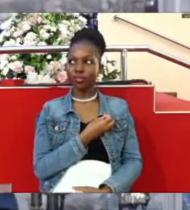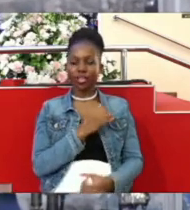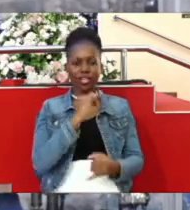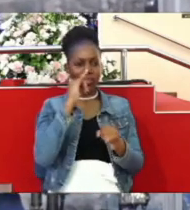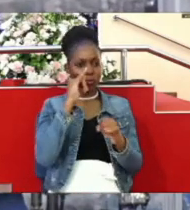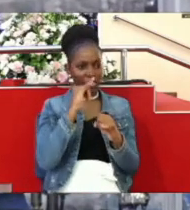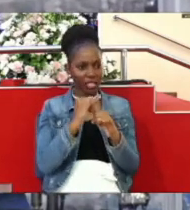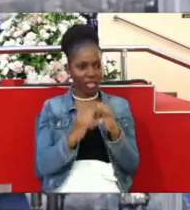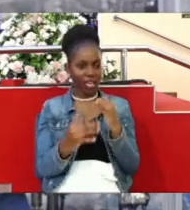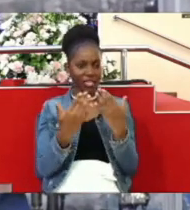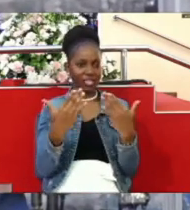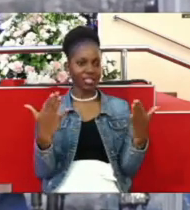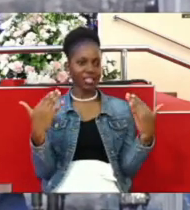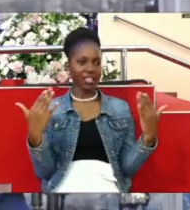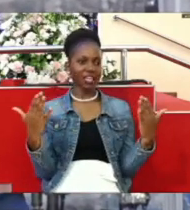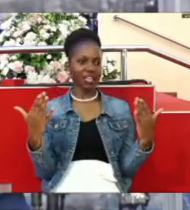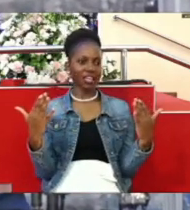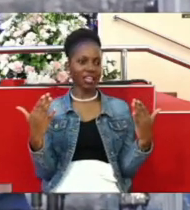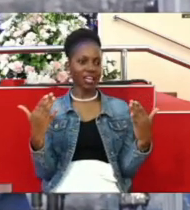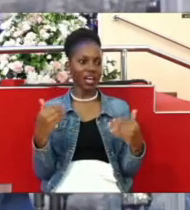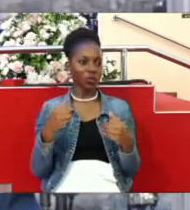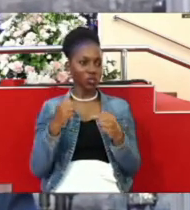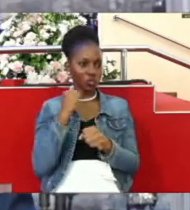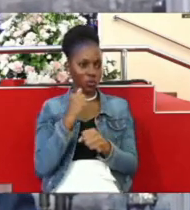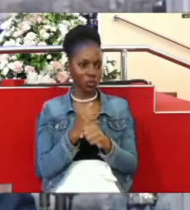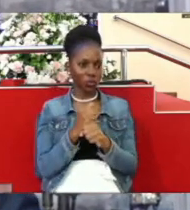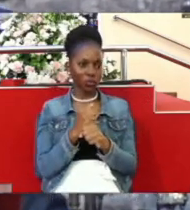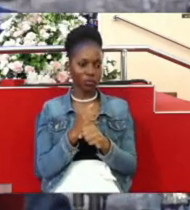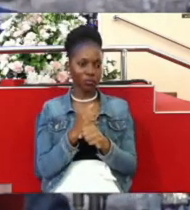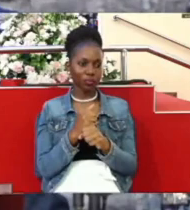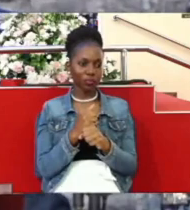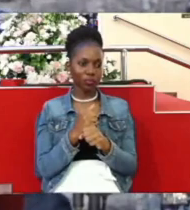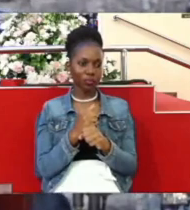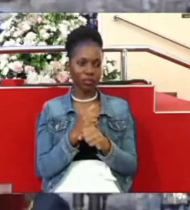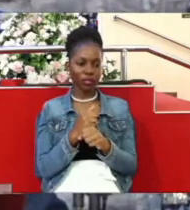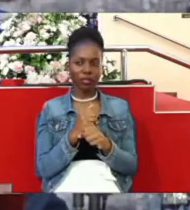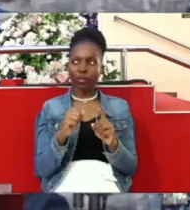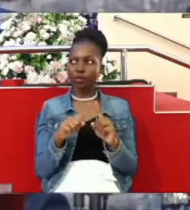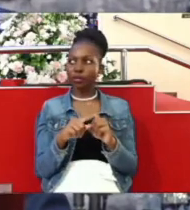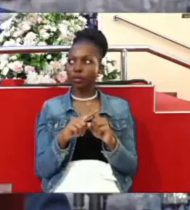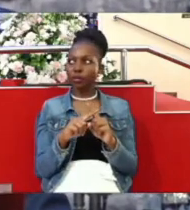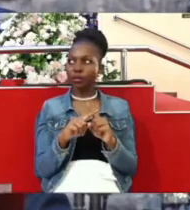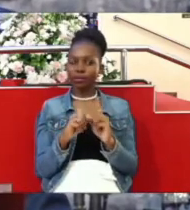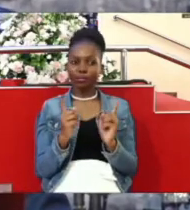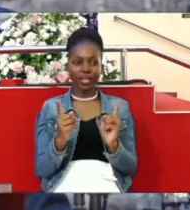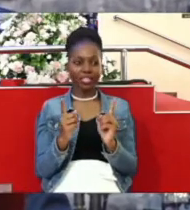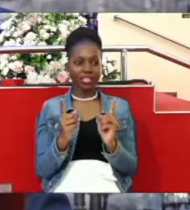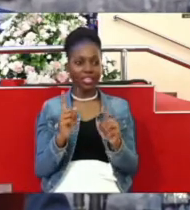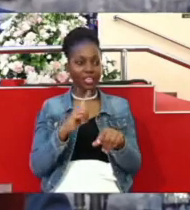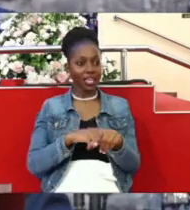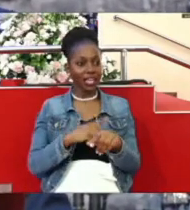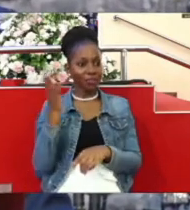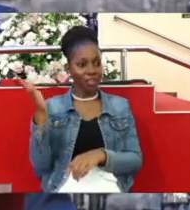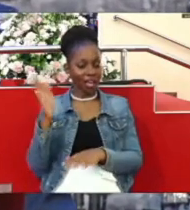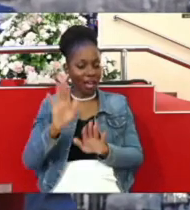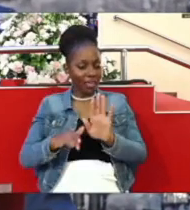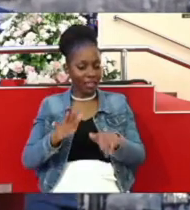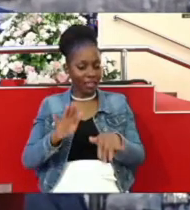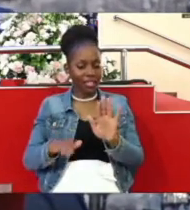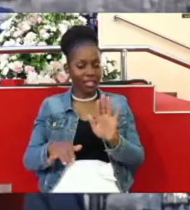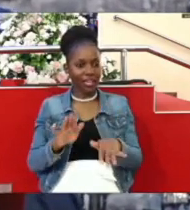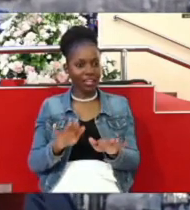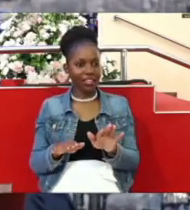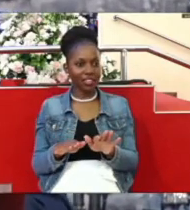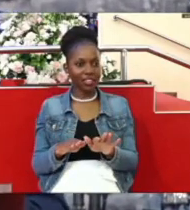day. Ilikuwa kitu cha mwisho ambacho nilikuwa nafanya siku hiyo. But when we went there, lo and behold. Walipoenda pale, wakapata. The